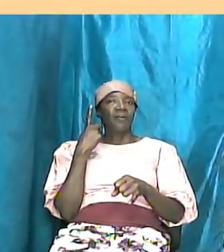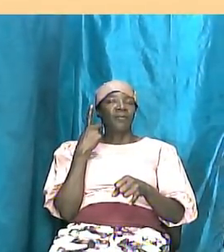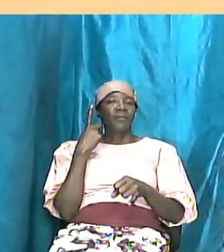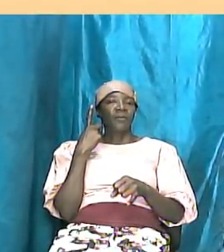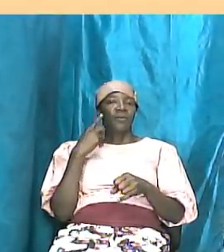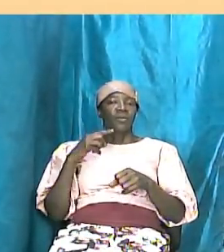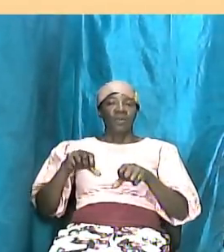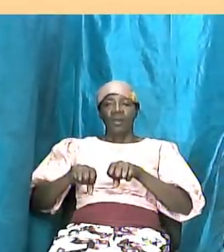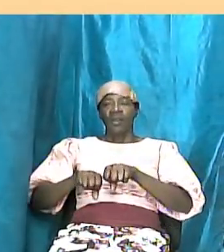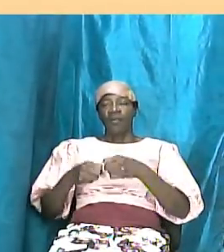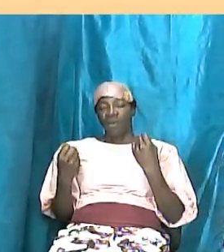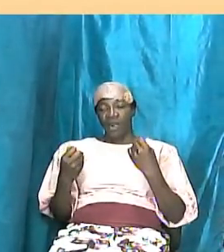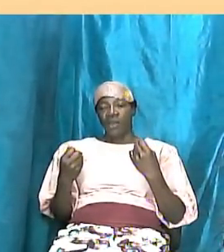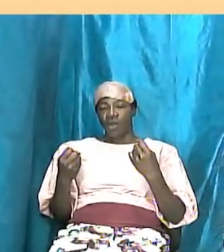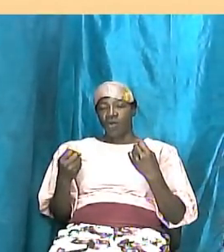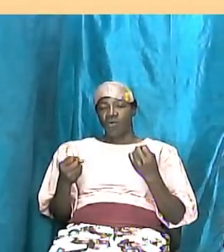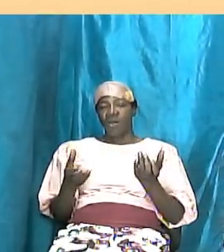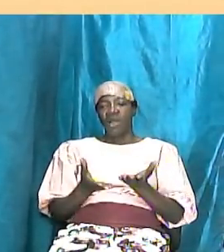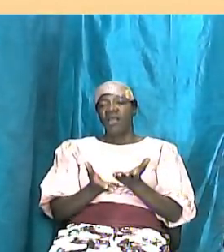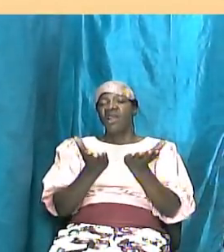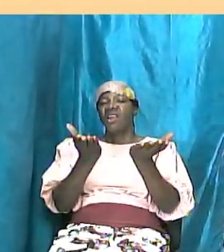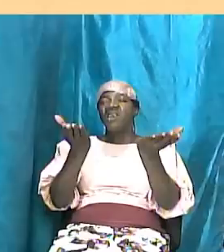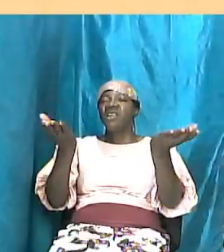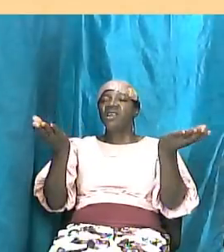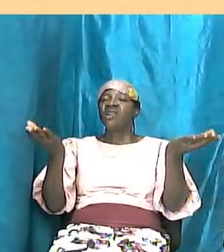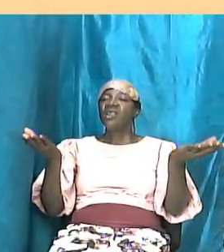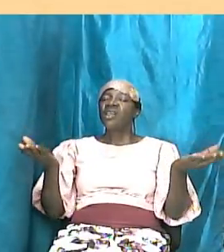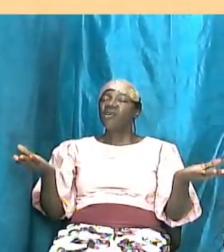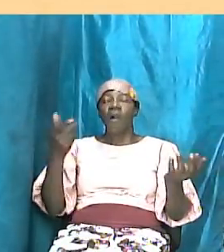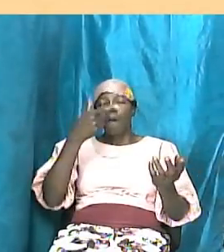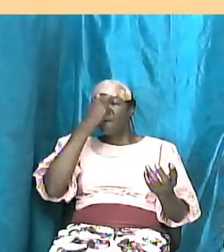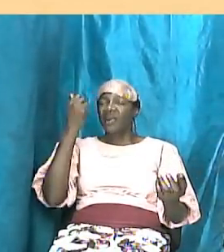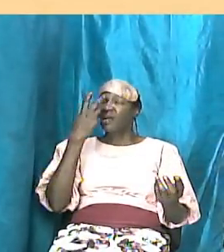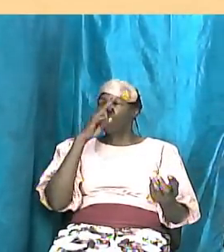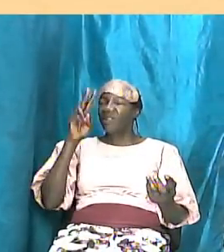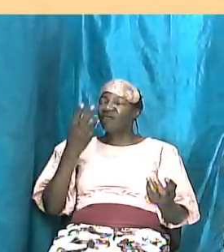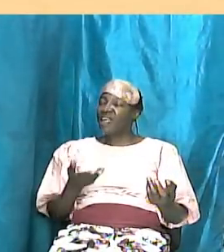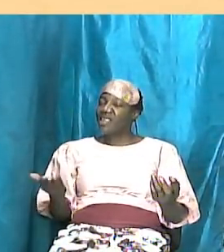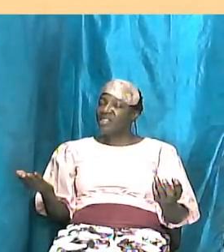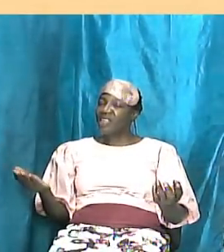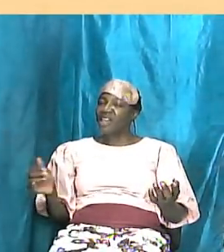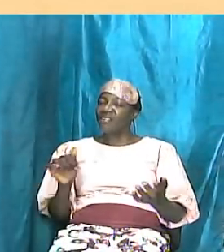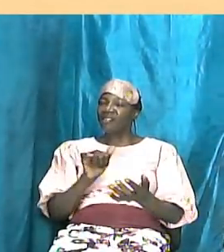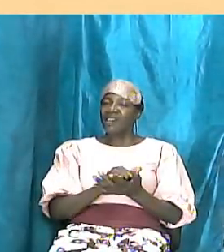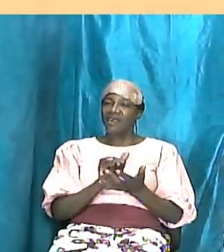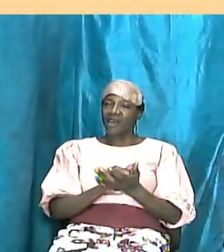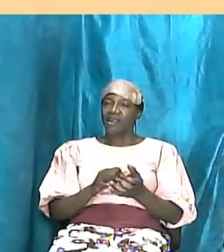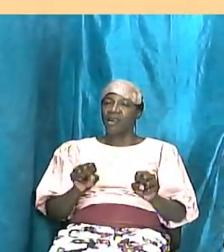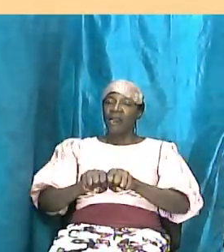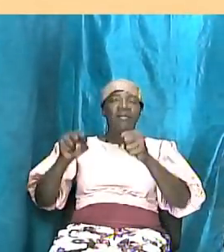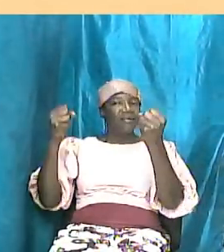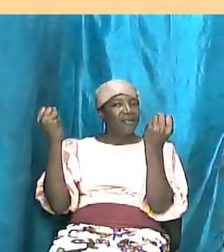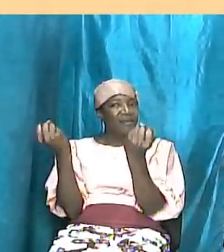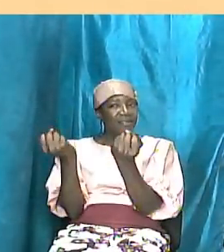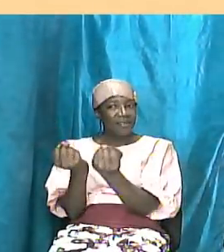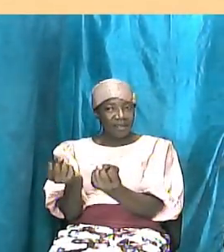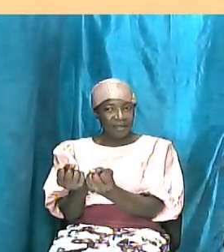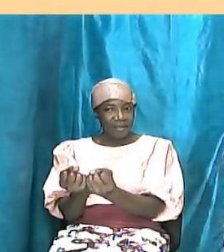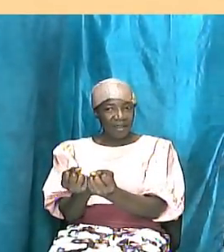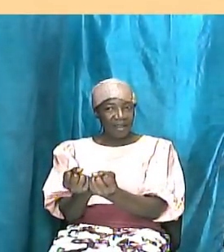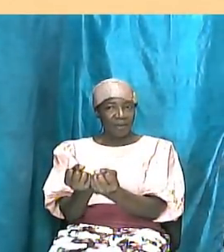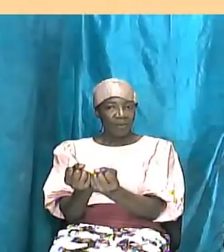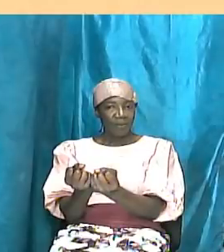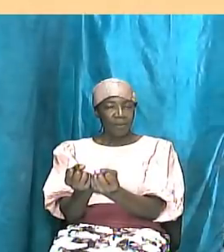the breakdown, the layout, because we see things that are systematic, we see things